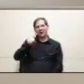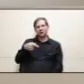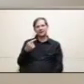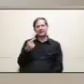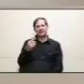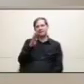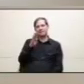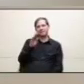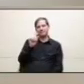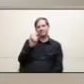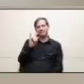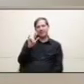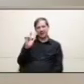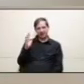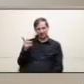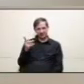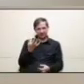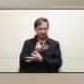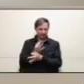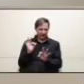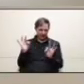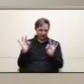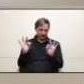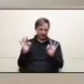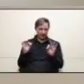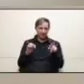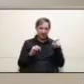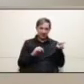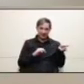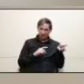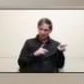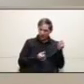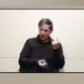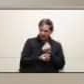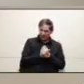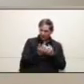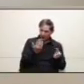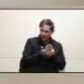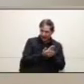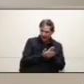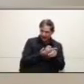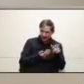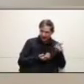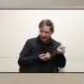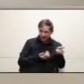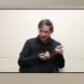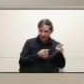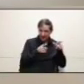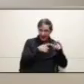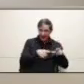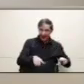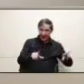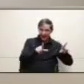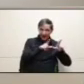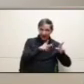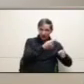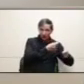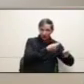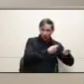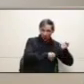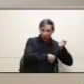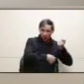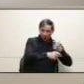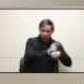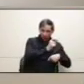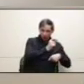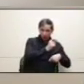case in as far as Mr. Smith is concerned? And has that land that was sold in that transaction that got